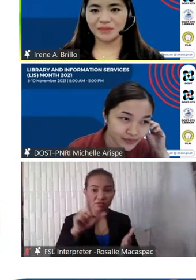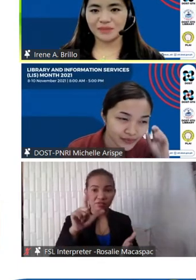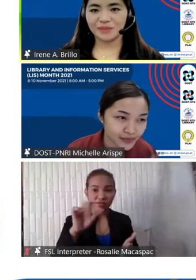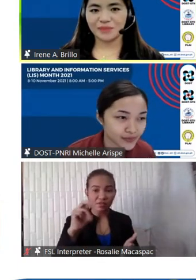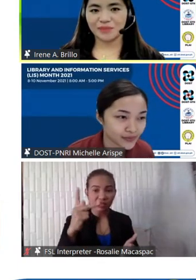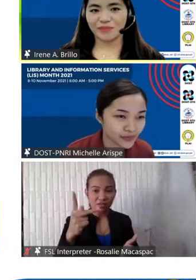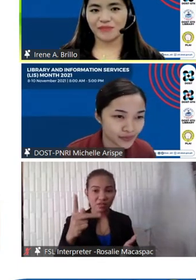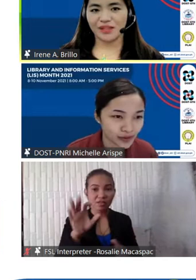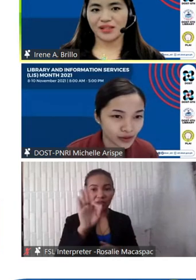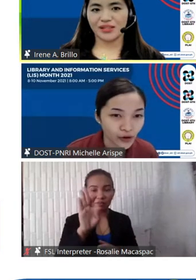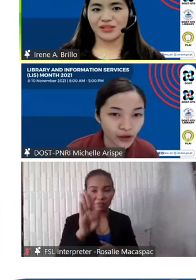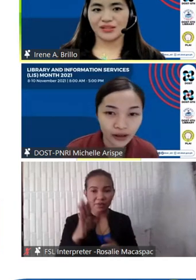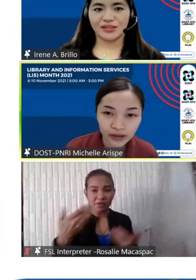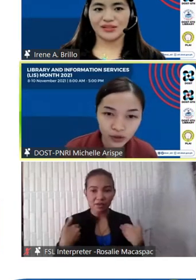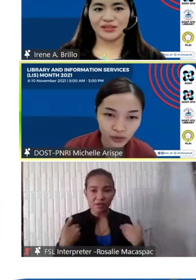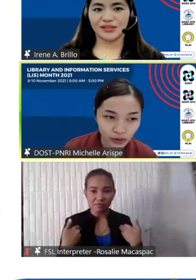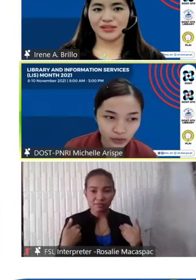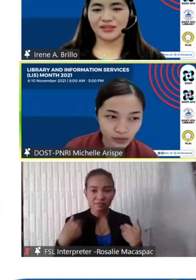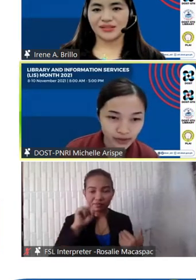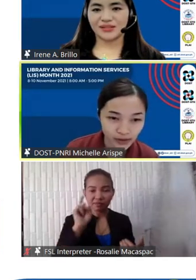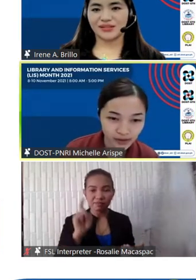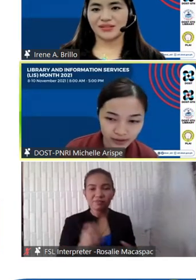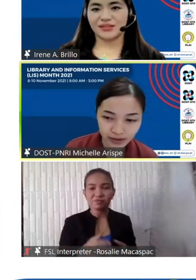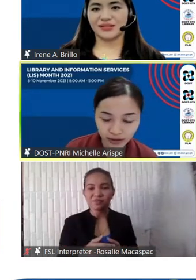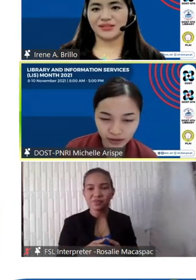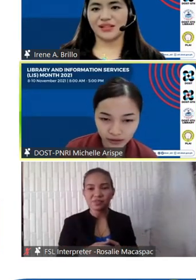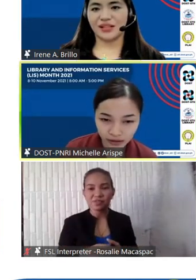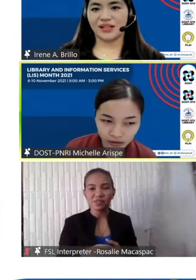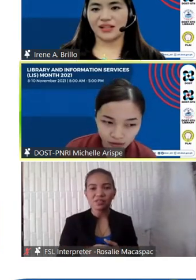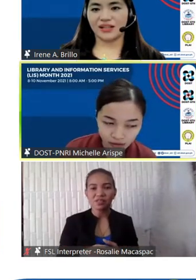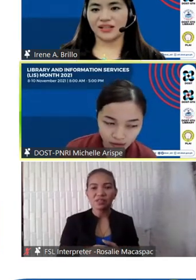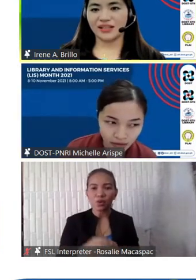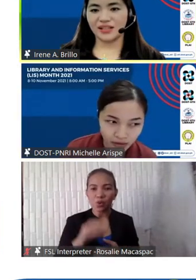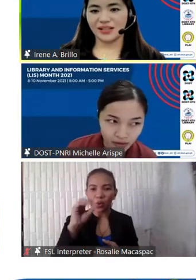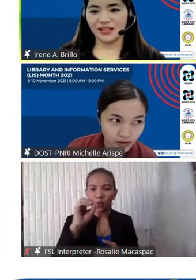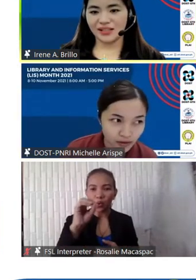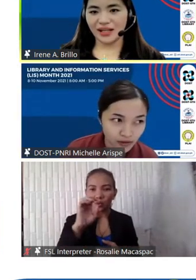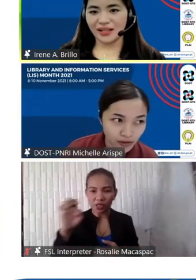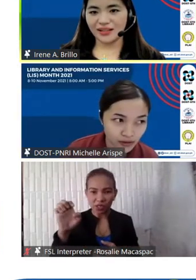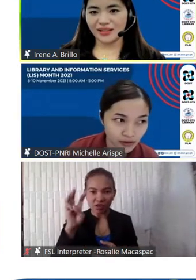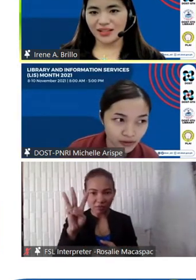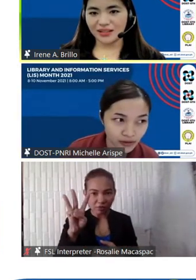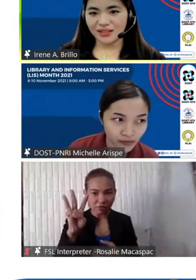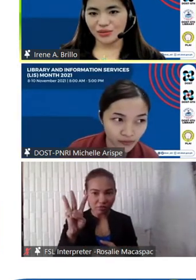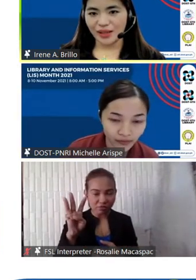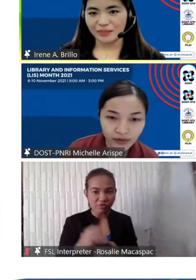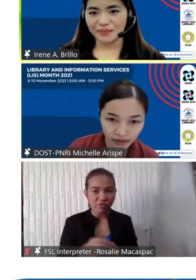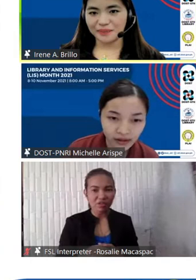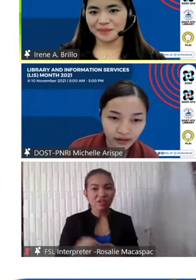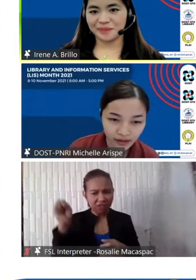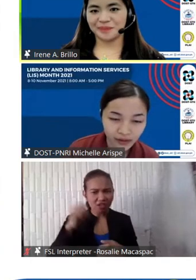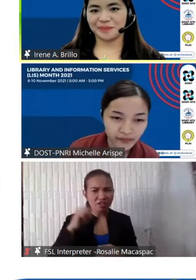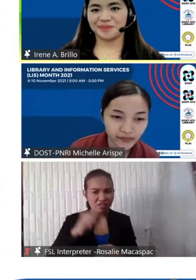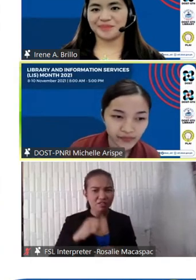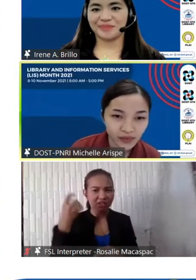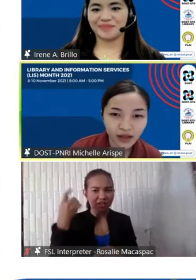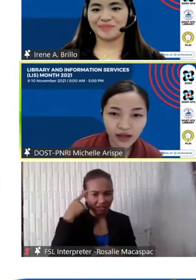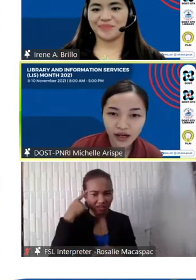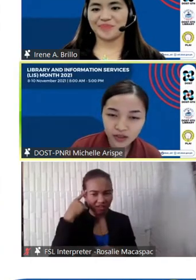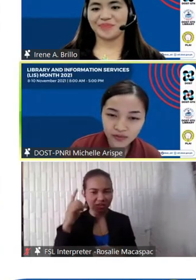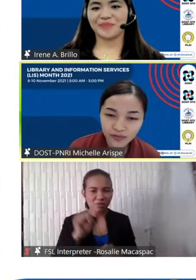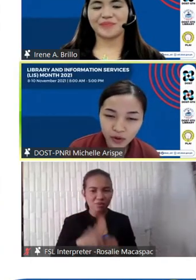page? For AEW po ba to? Yes, I think so, ma'am.